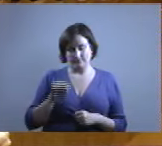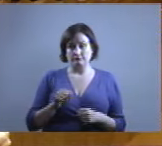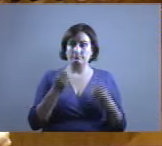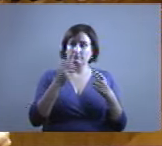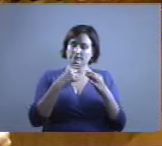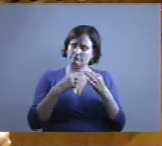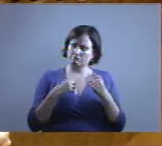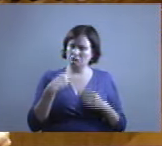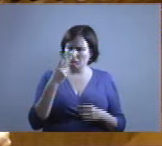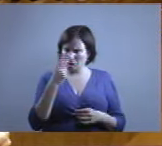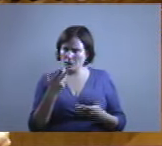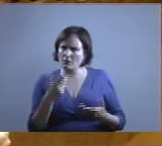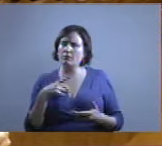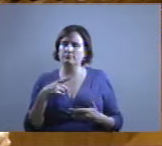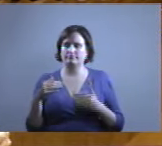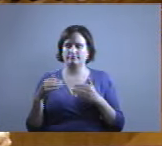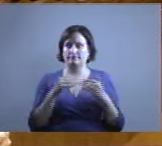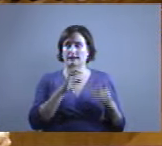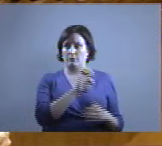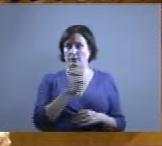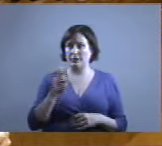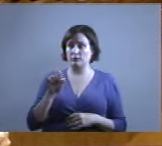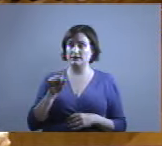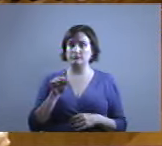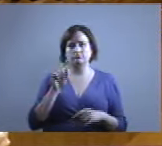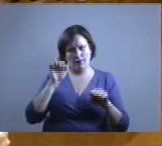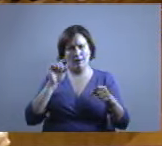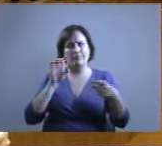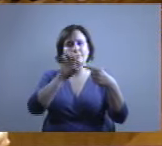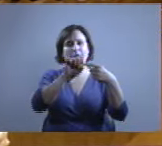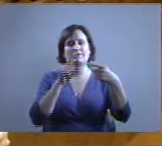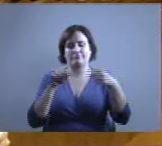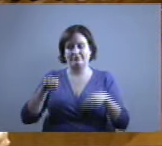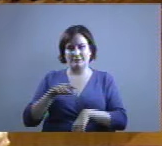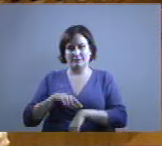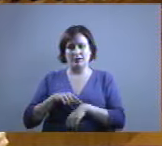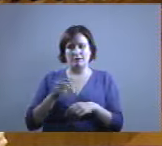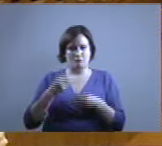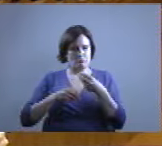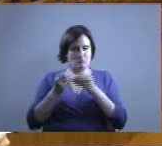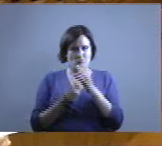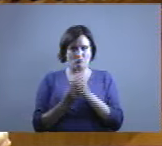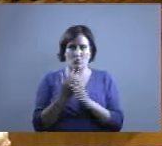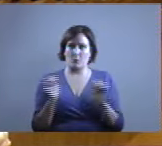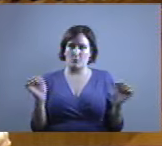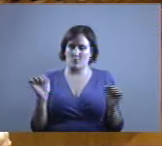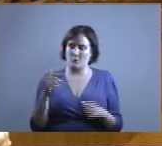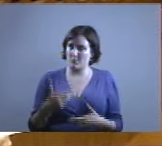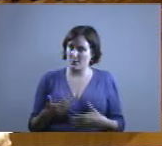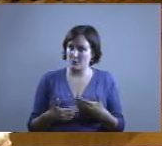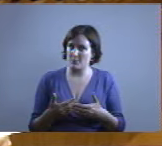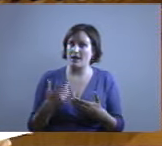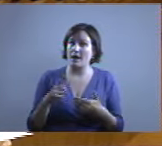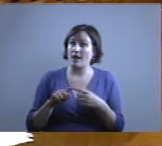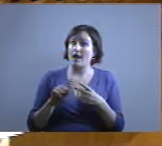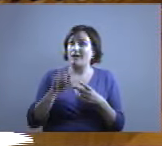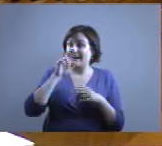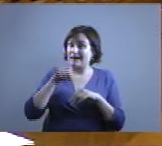that the goal of employment equity is so much easier to reach in times of economic growth and under an effective education